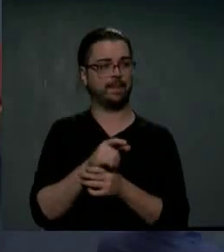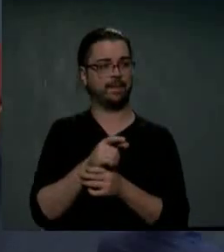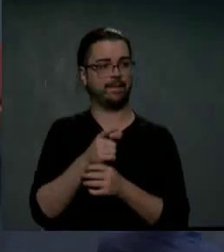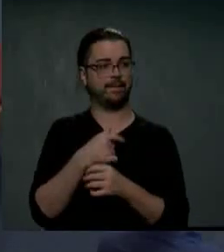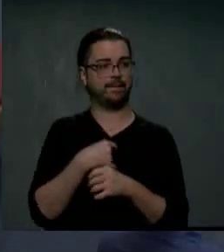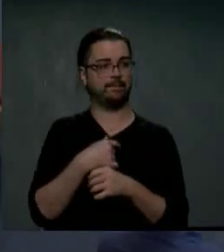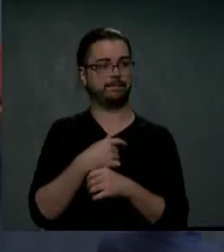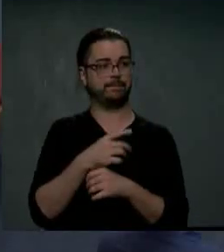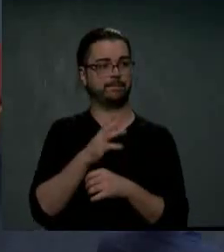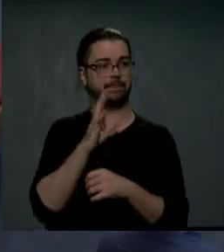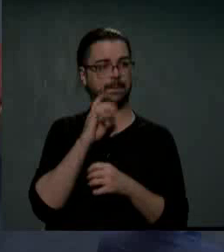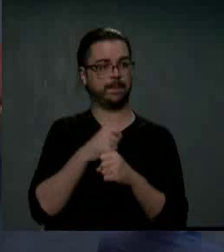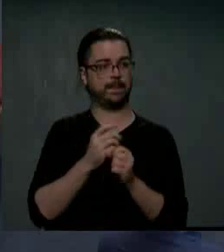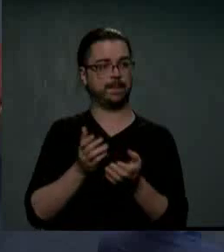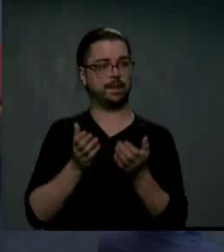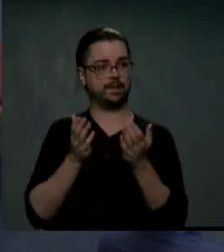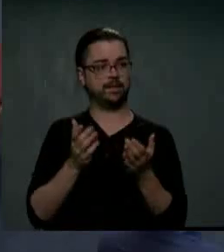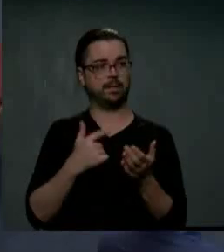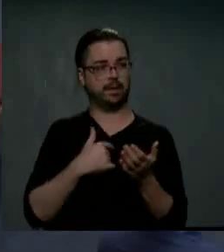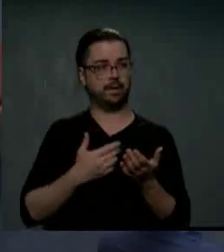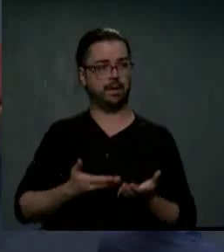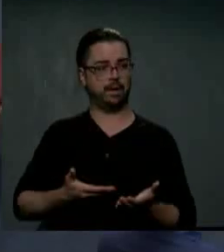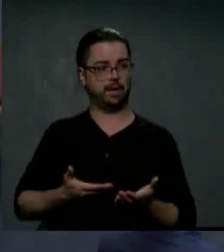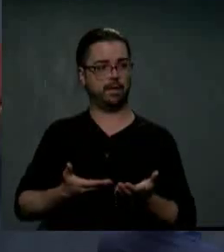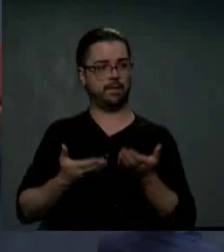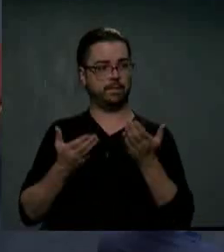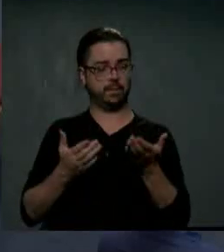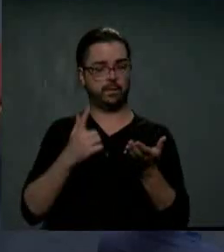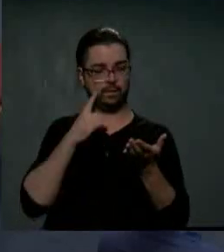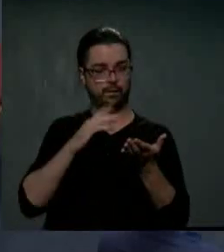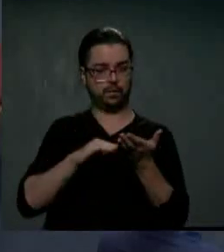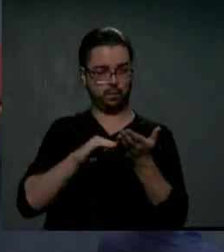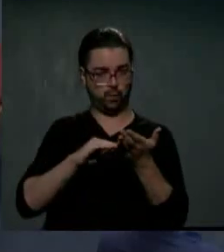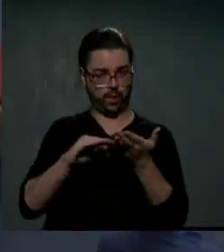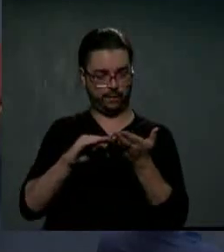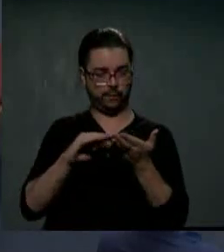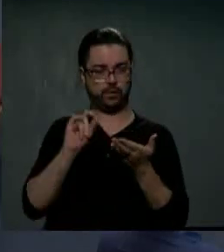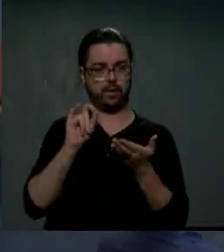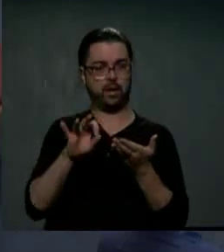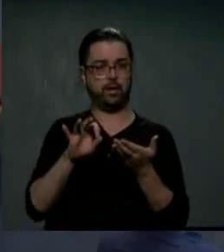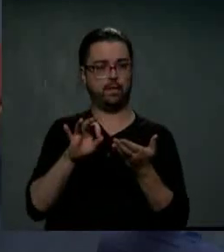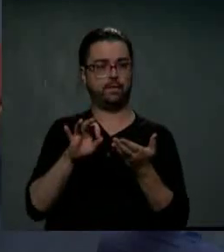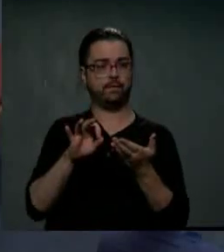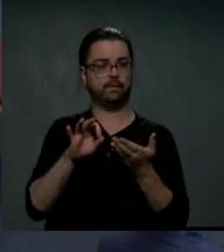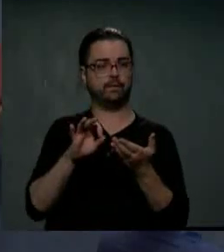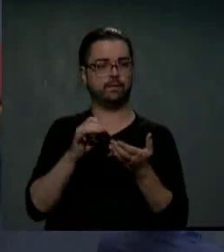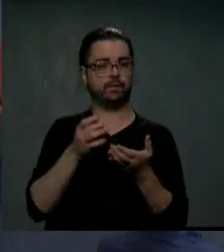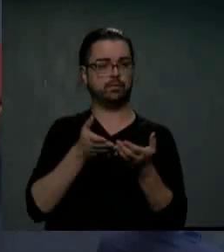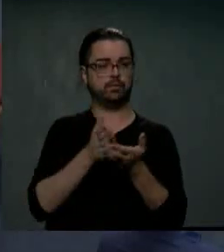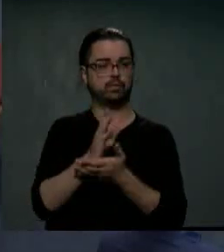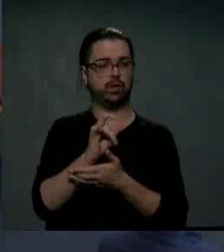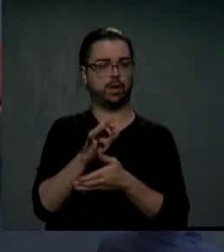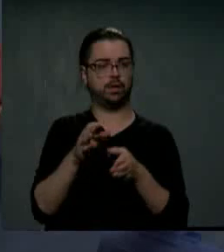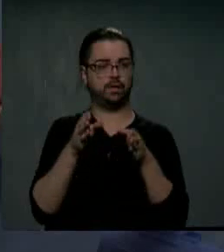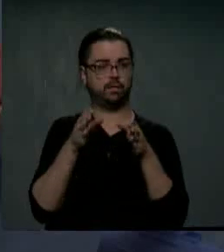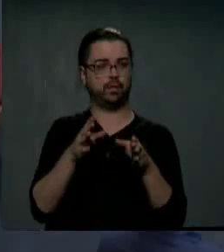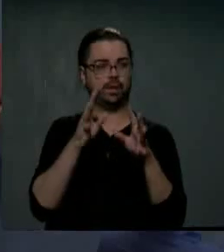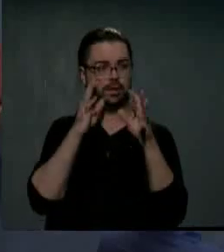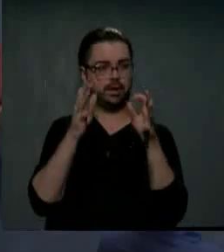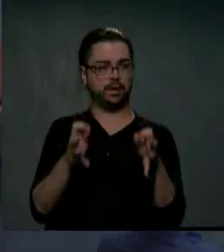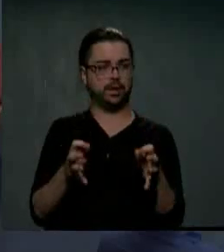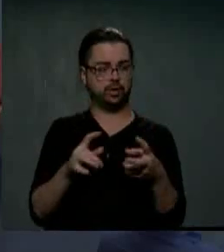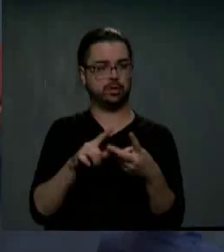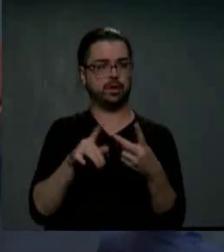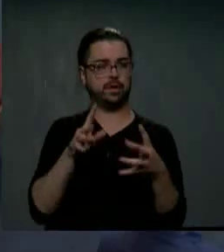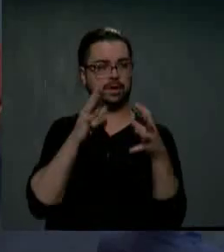motion. I move for the waiver of the right-of-way dedication